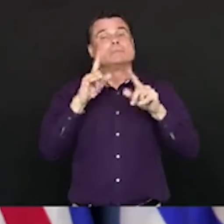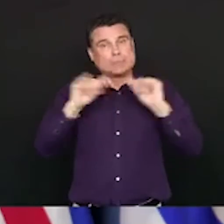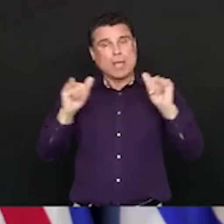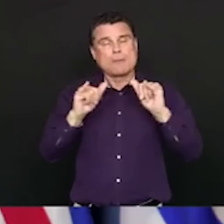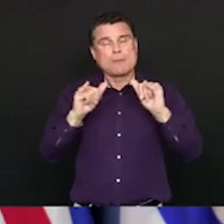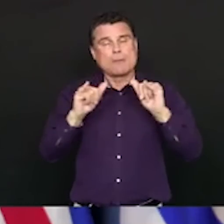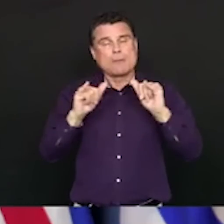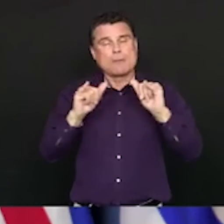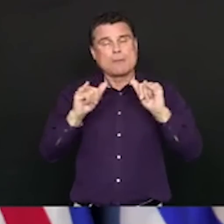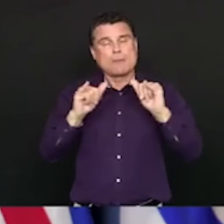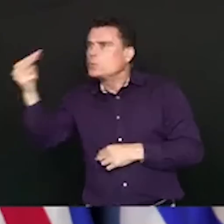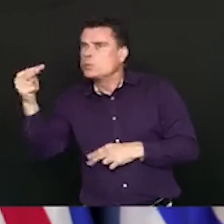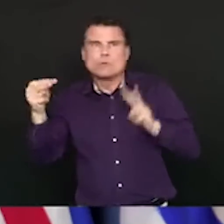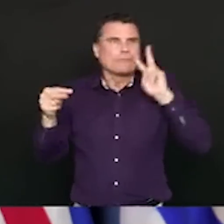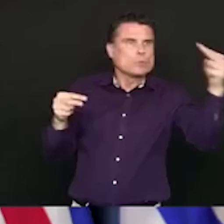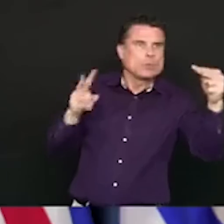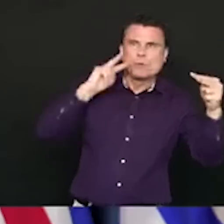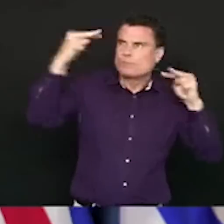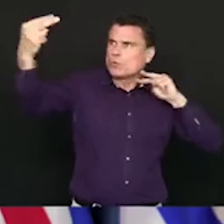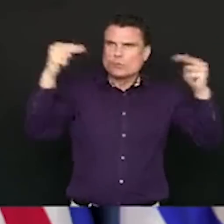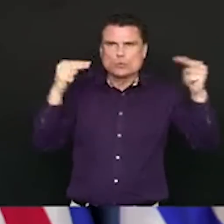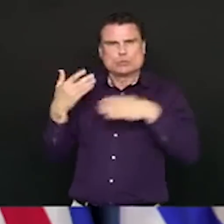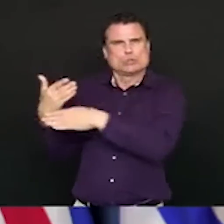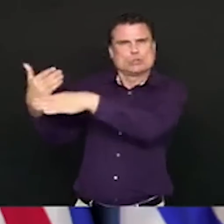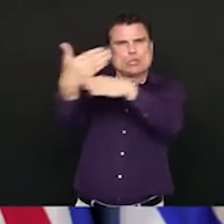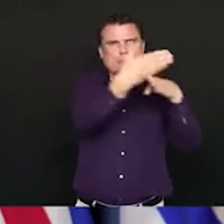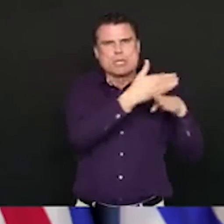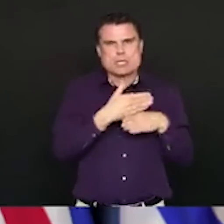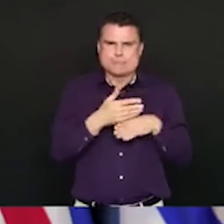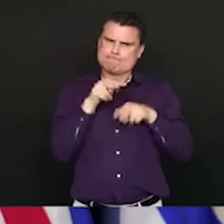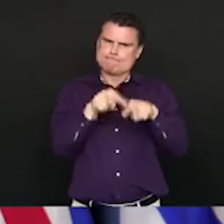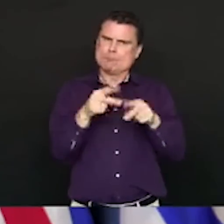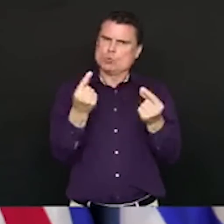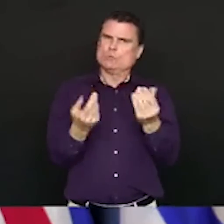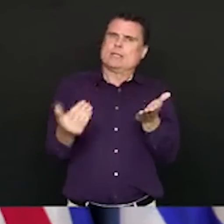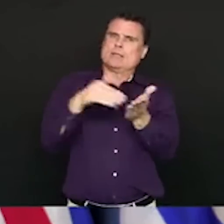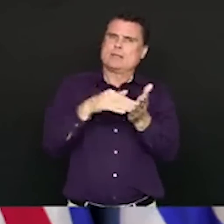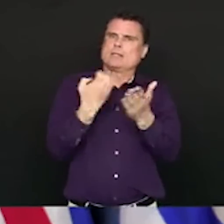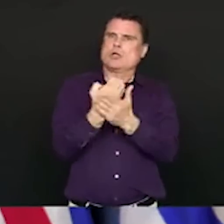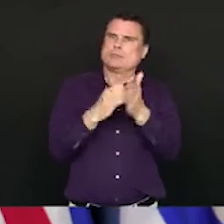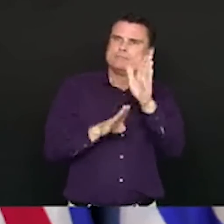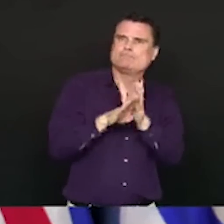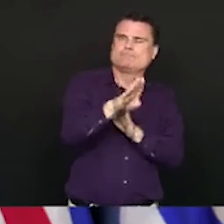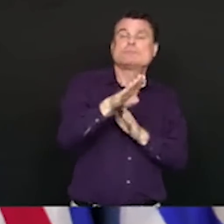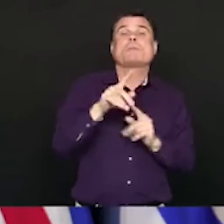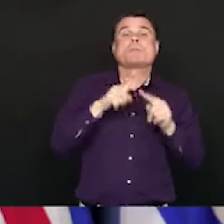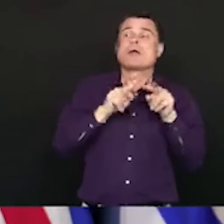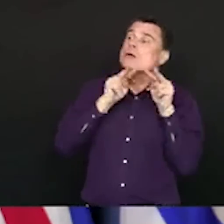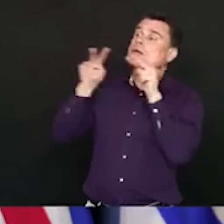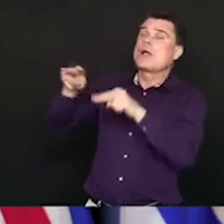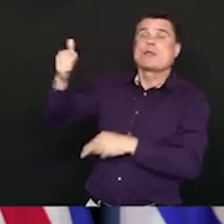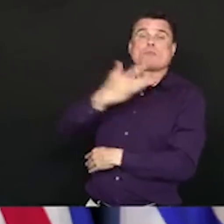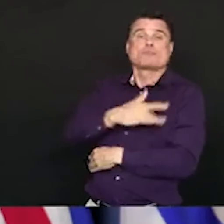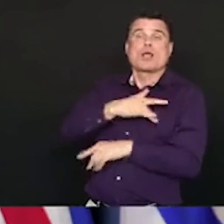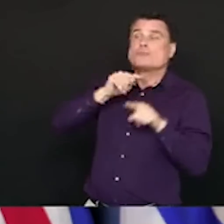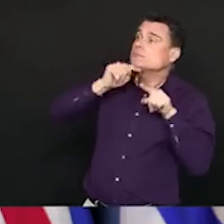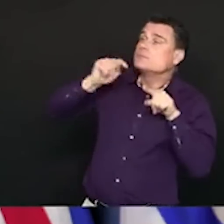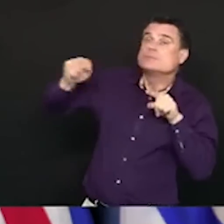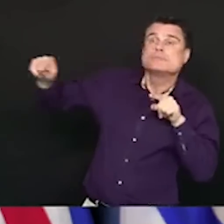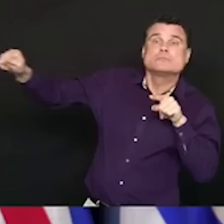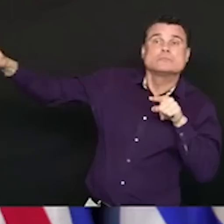position than some of our other provinces across the country because of our fiscal situation. That's deteriorated, but